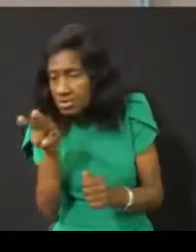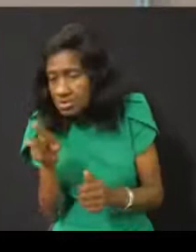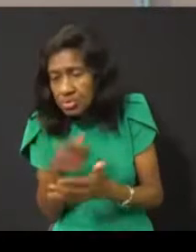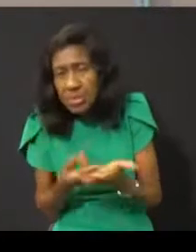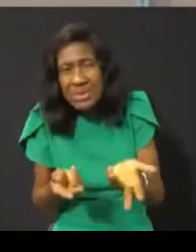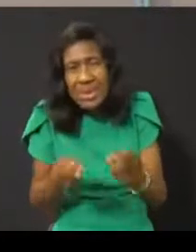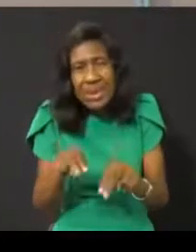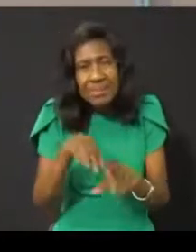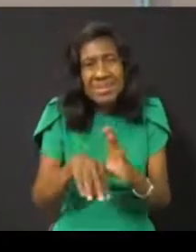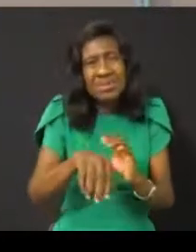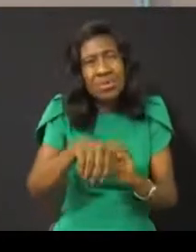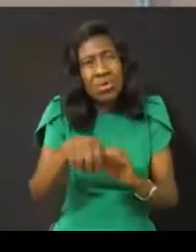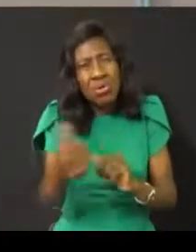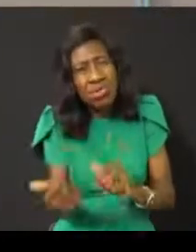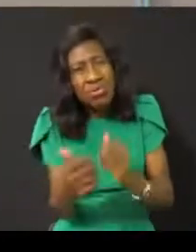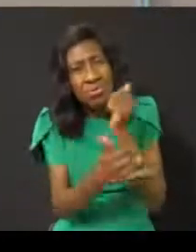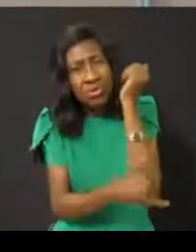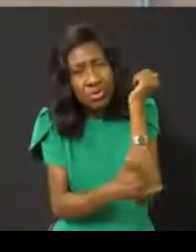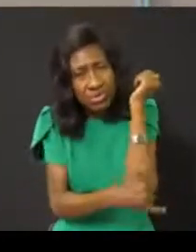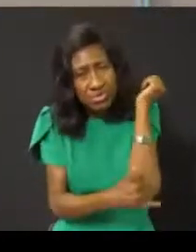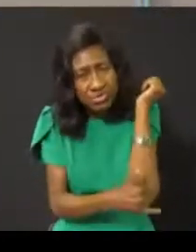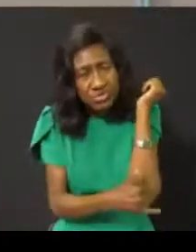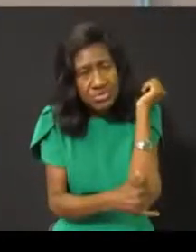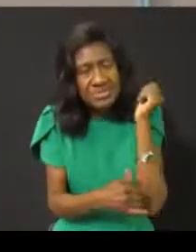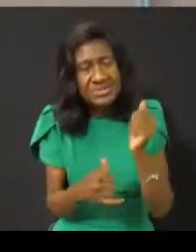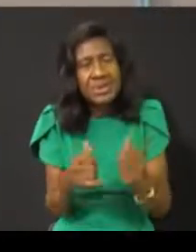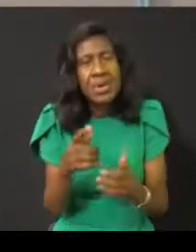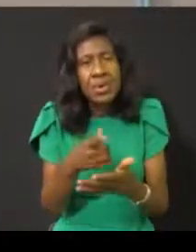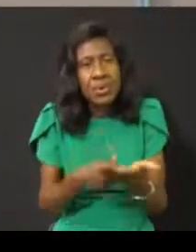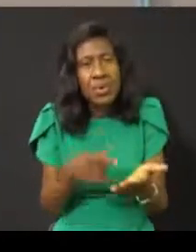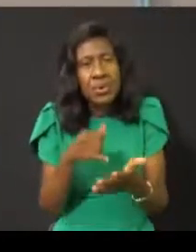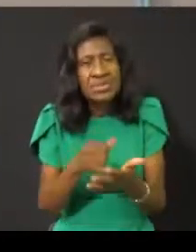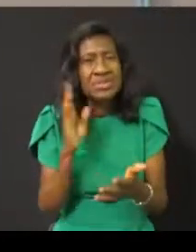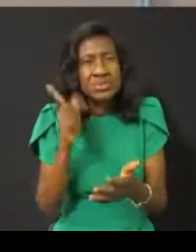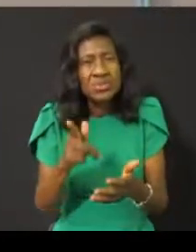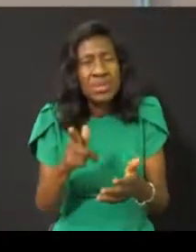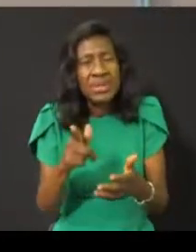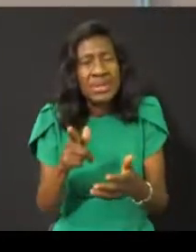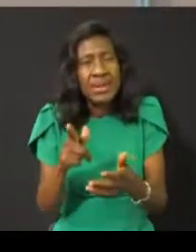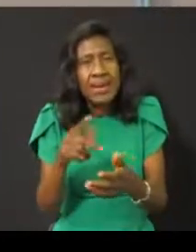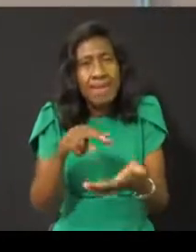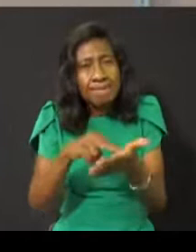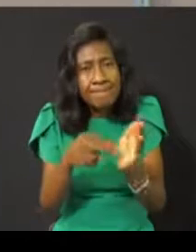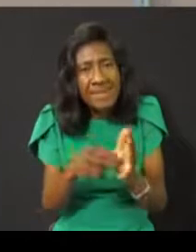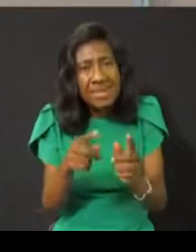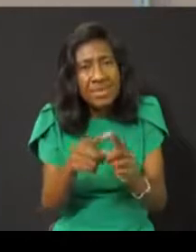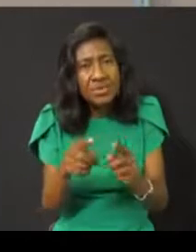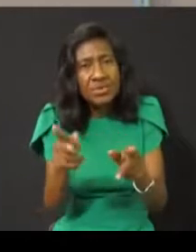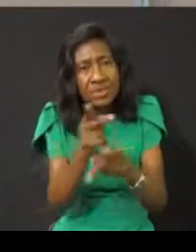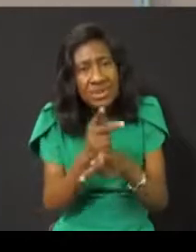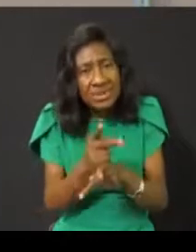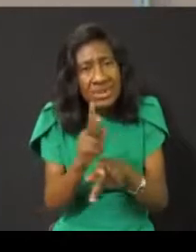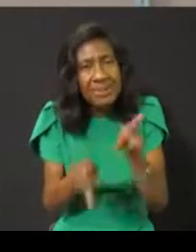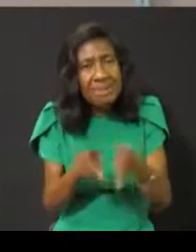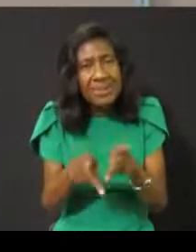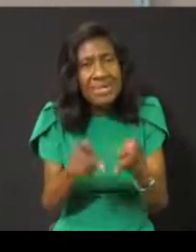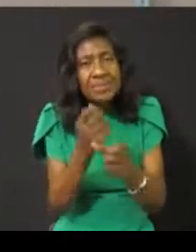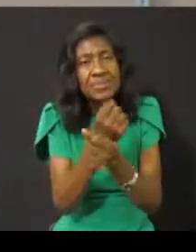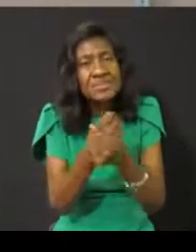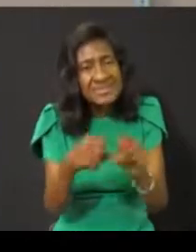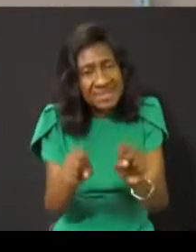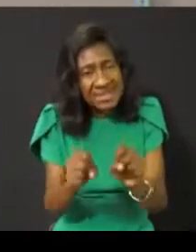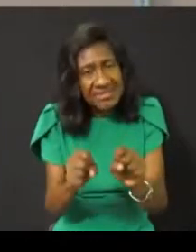best practices, protocols for keeping residents and visitors safe while reintroducing tourism to our